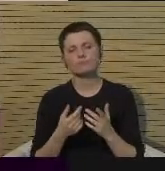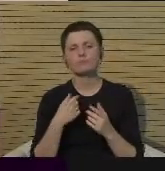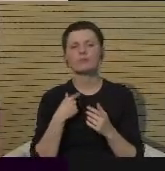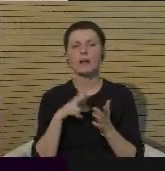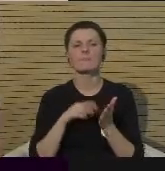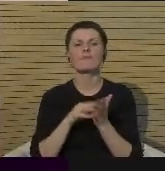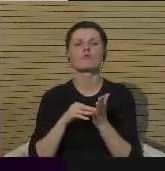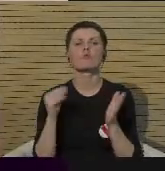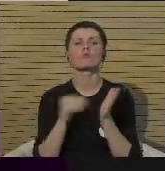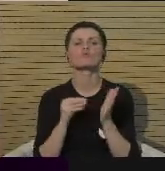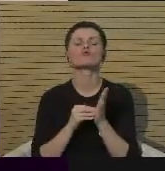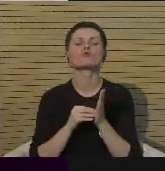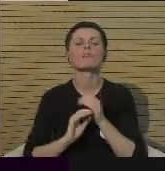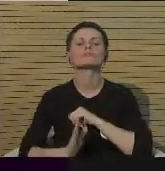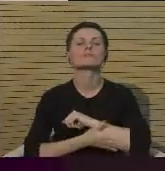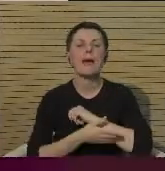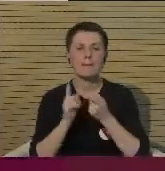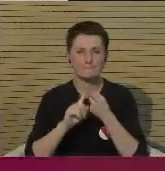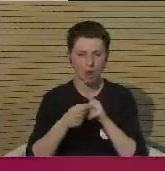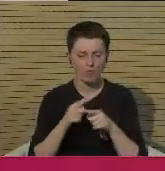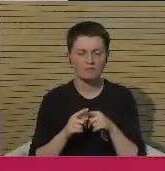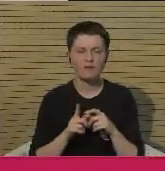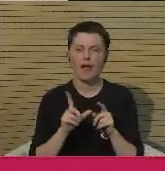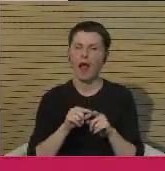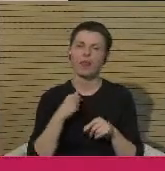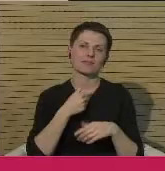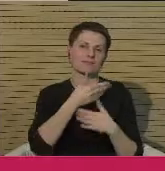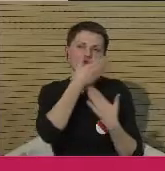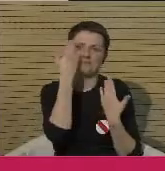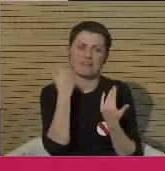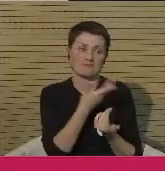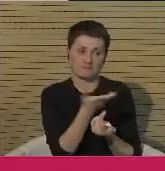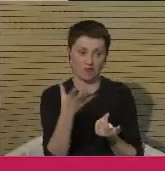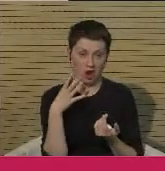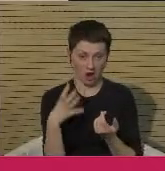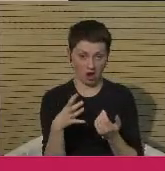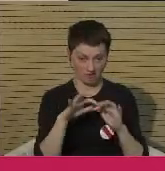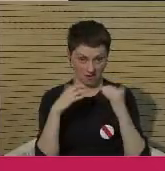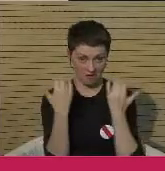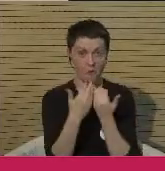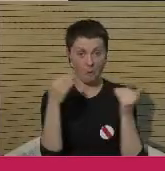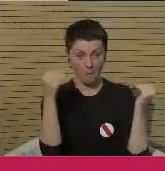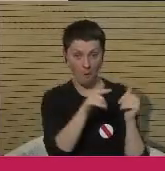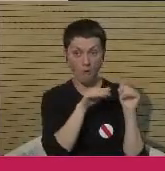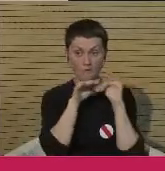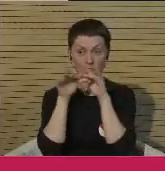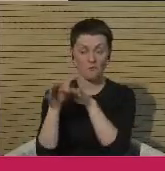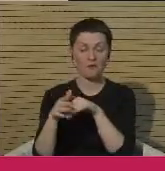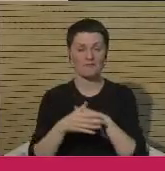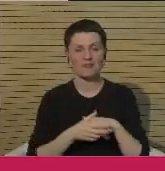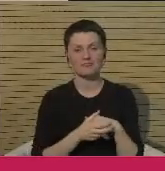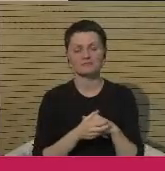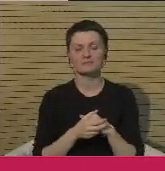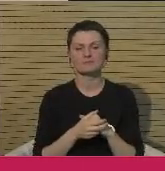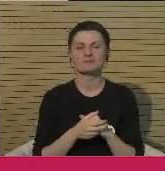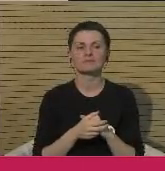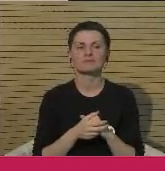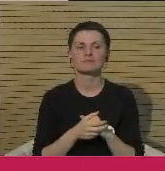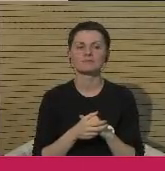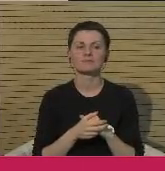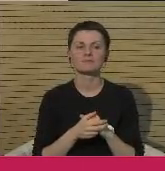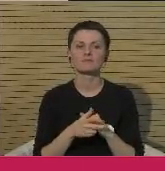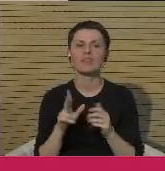Well, in my opinion, we need political support. I don't know whether this is really up to you, I